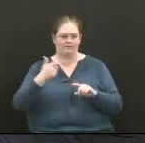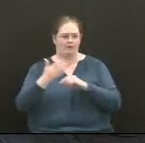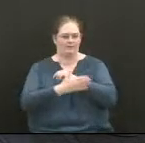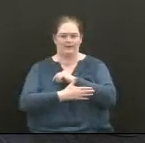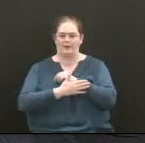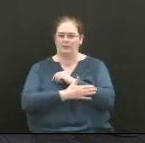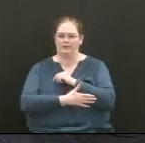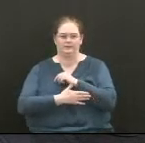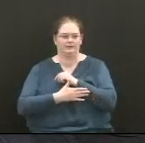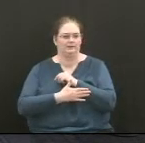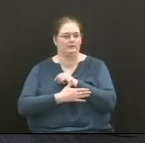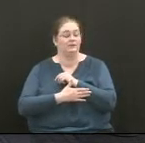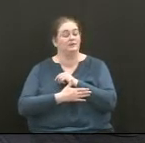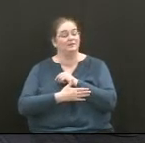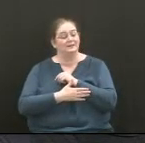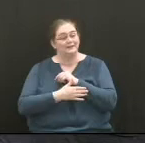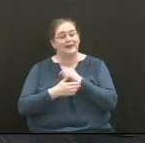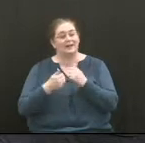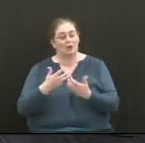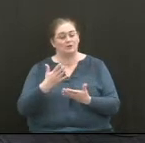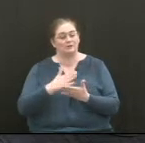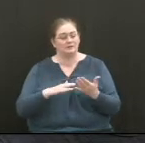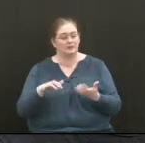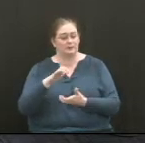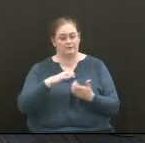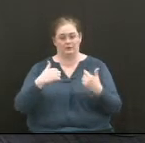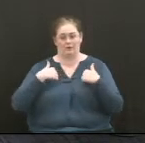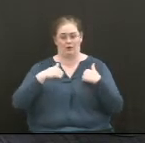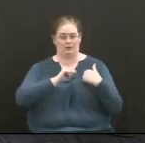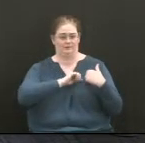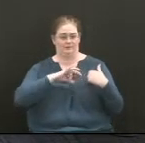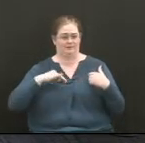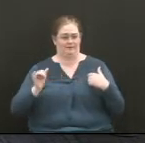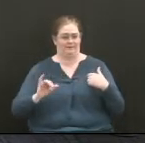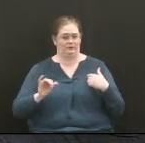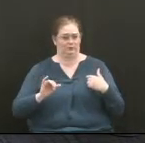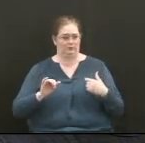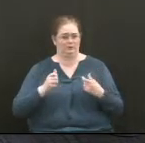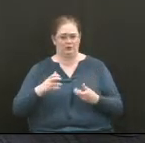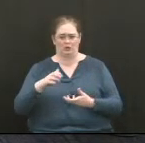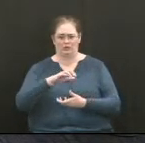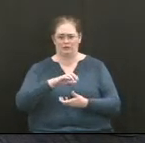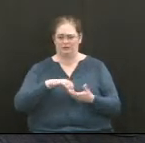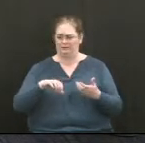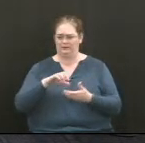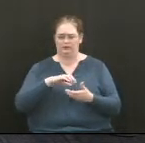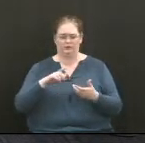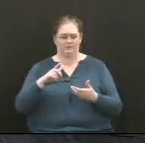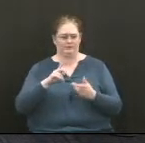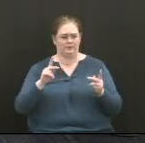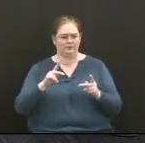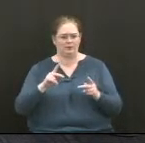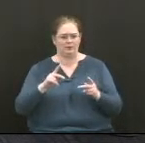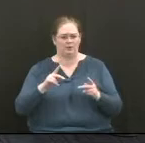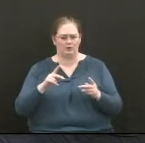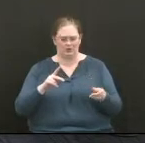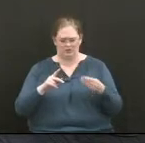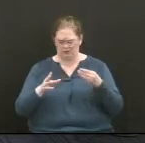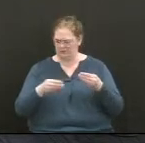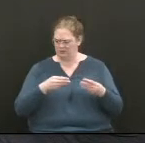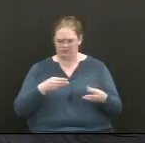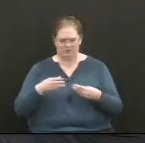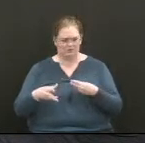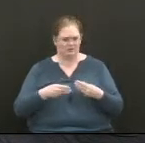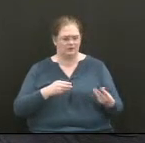And it is, you know, causing a little bit of confusion here for our staff. It's causing confusion for some people who are getting multiple ones of these. I